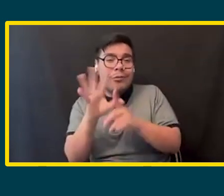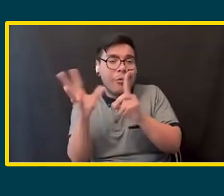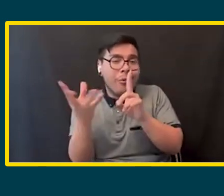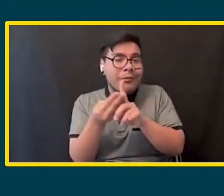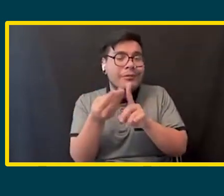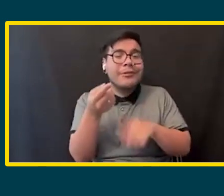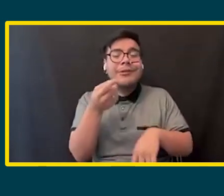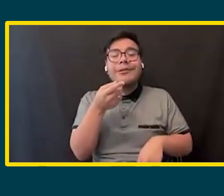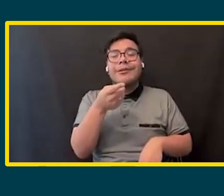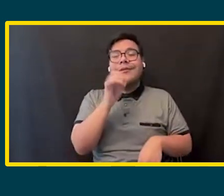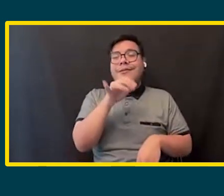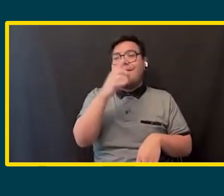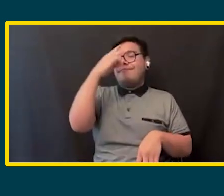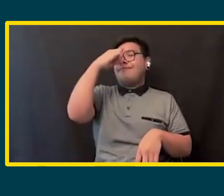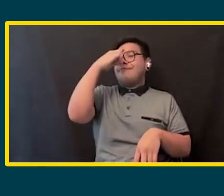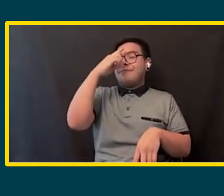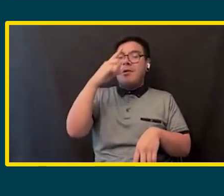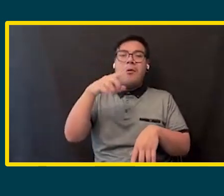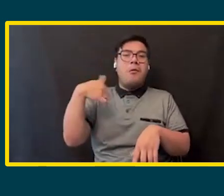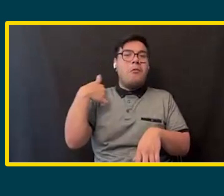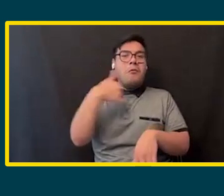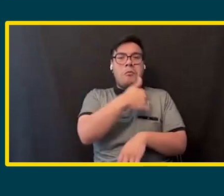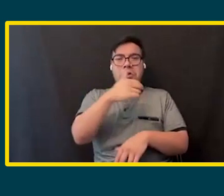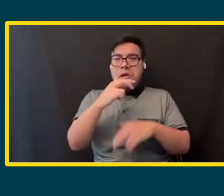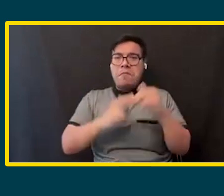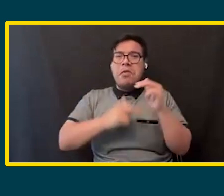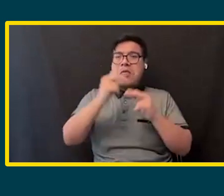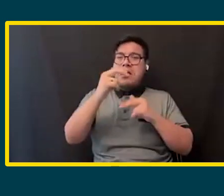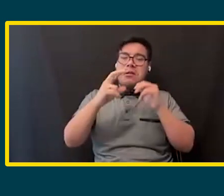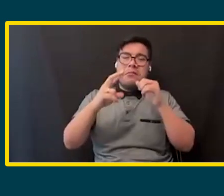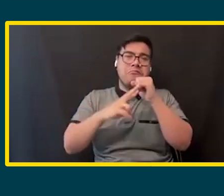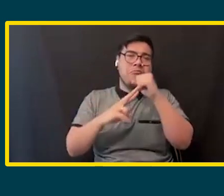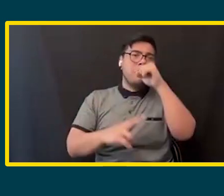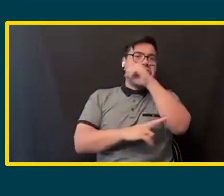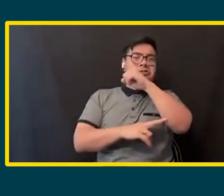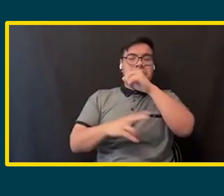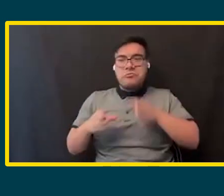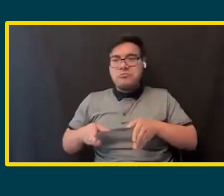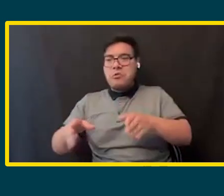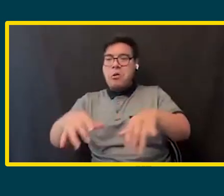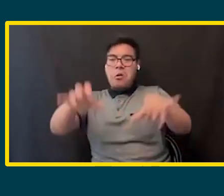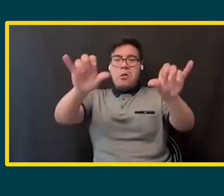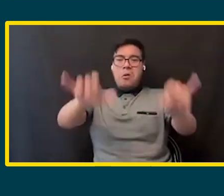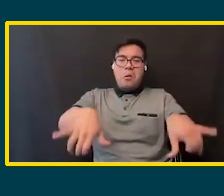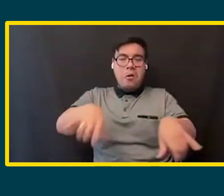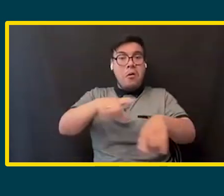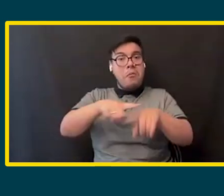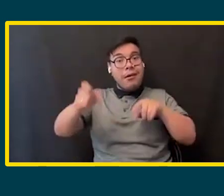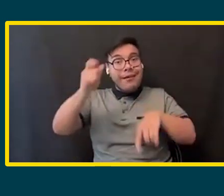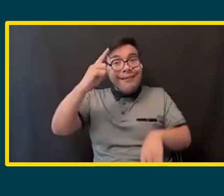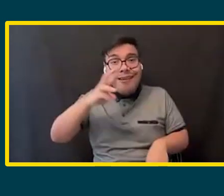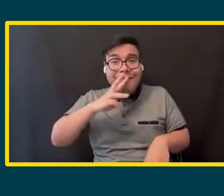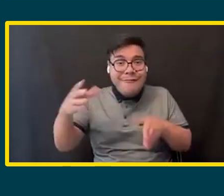this idea of being immutable, of we build bridges and roads with the landscape's going to stay the same, but rivers move, nature